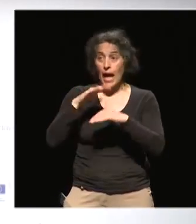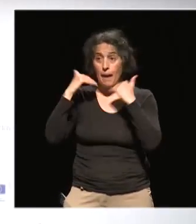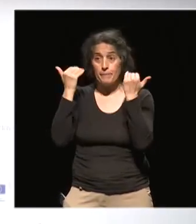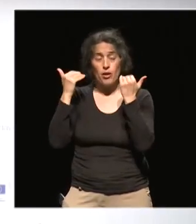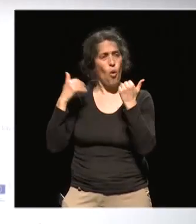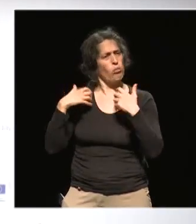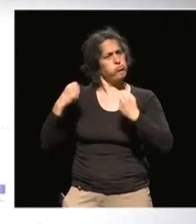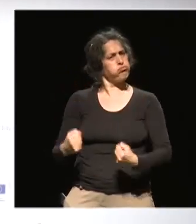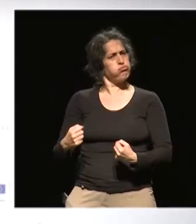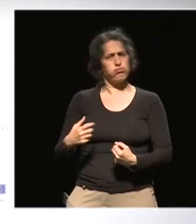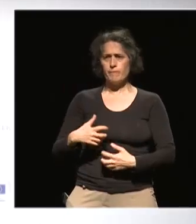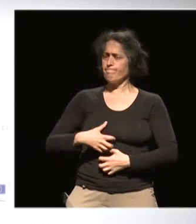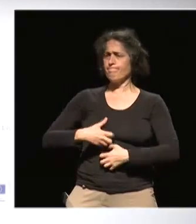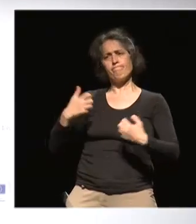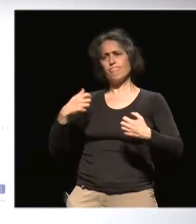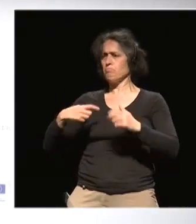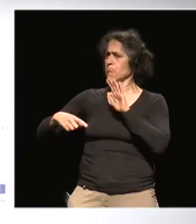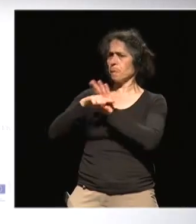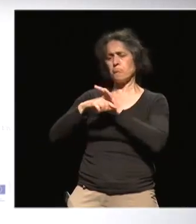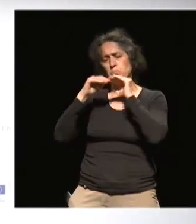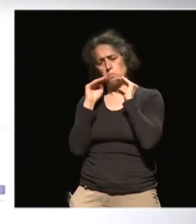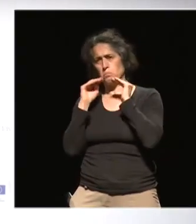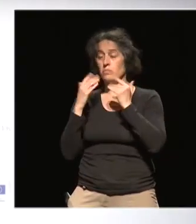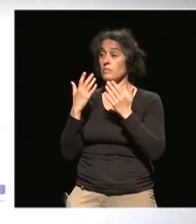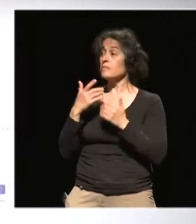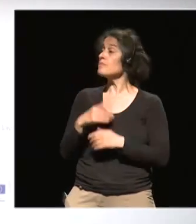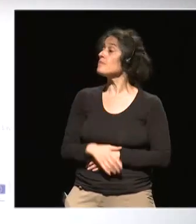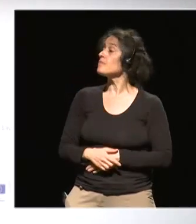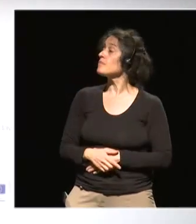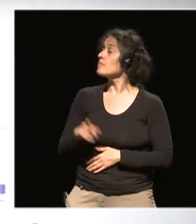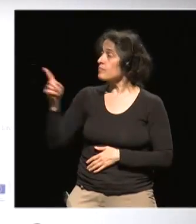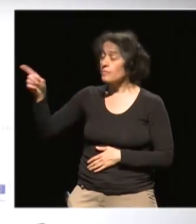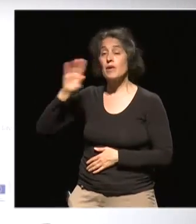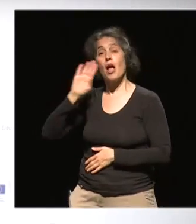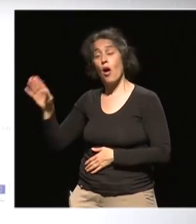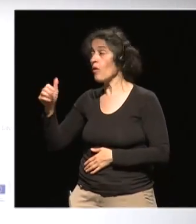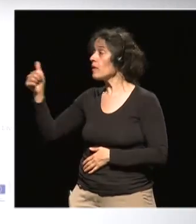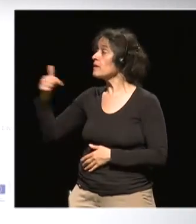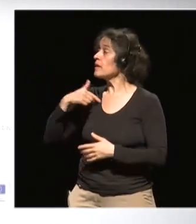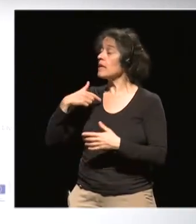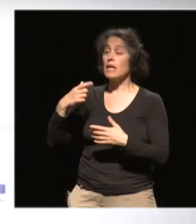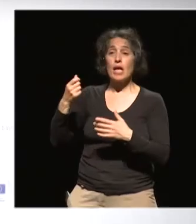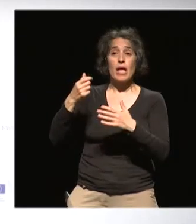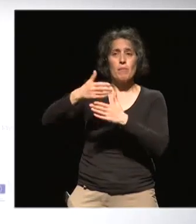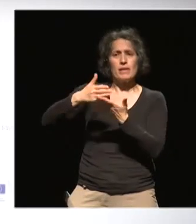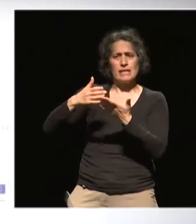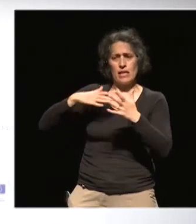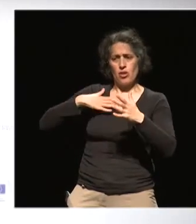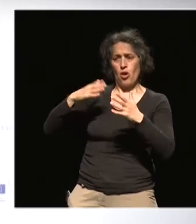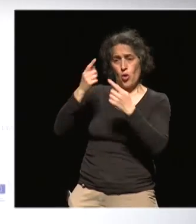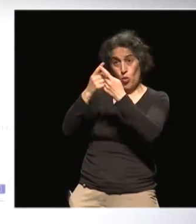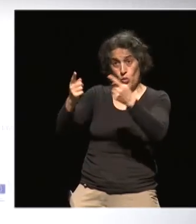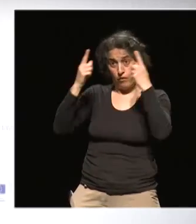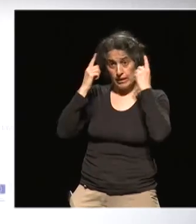name is Isabel Cassius. I'm professor of economics at the University of Louvain. You were talking about